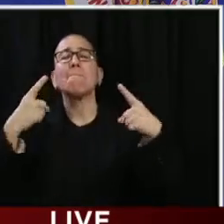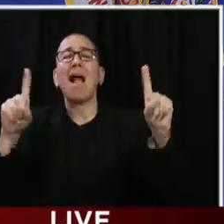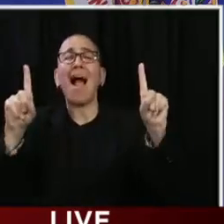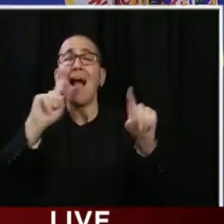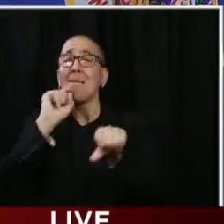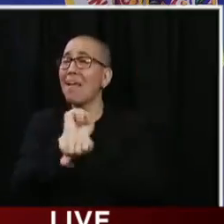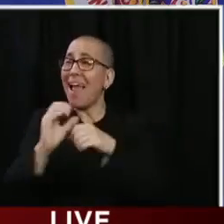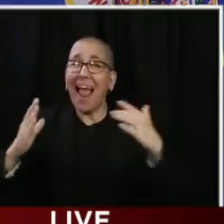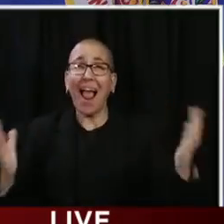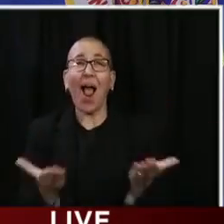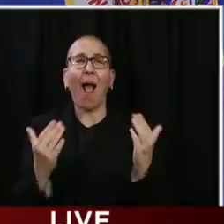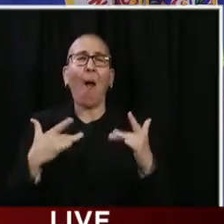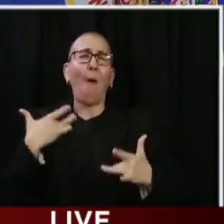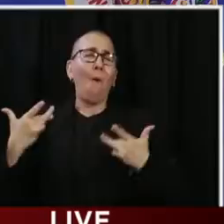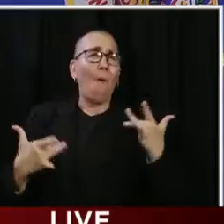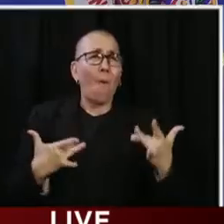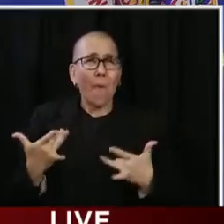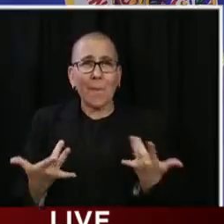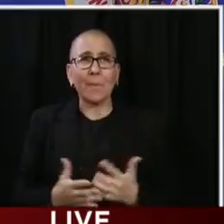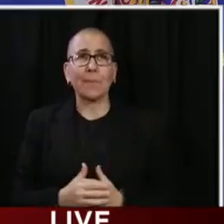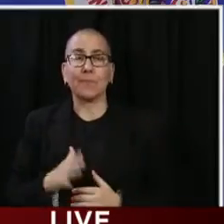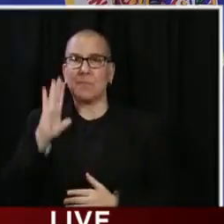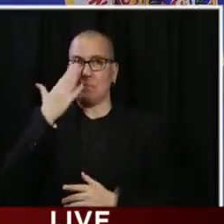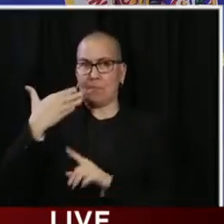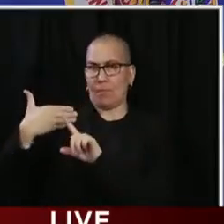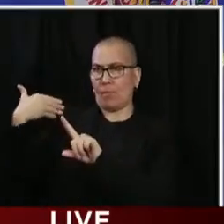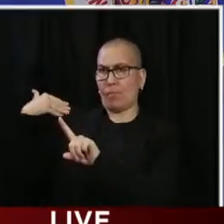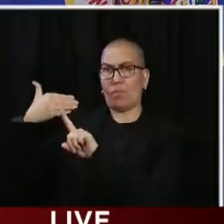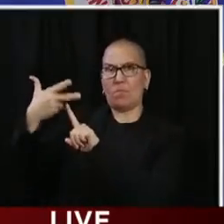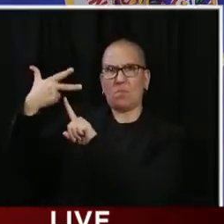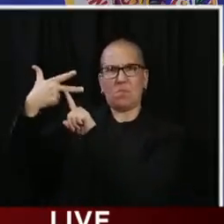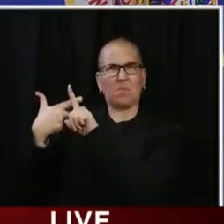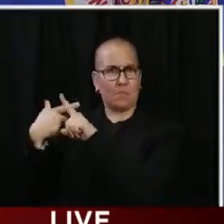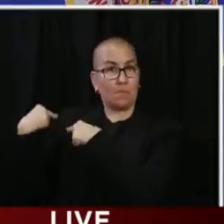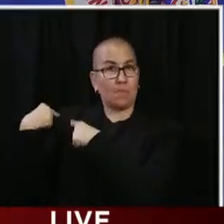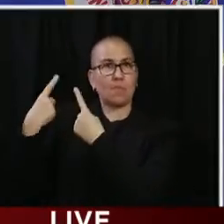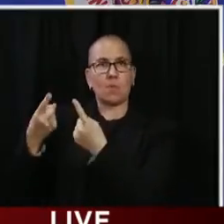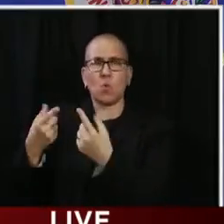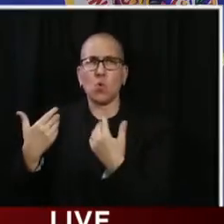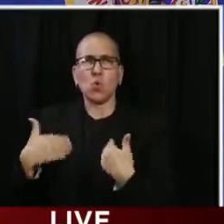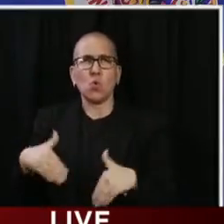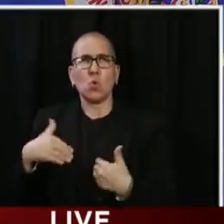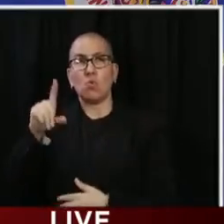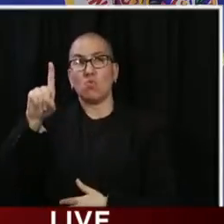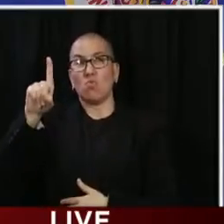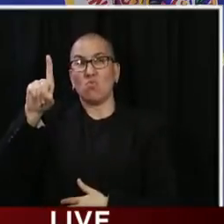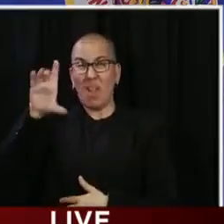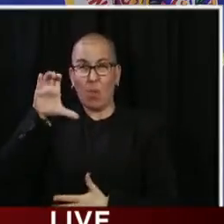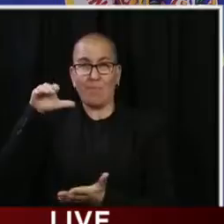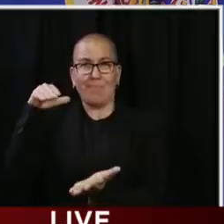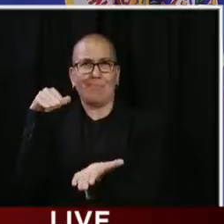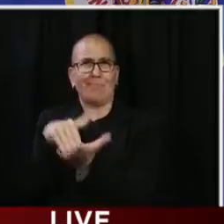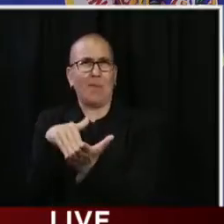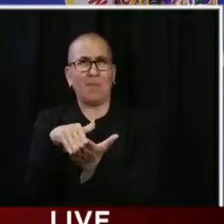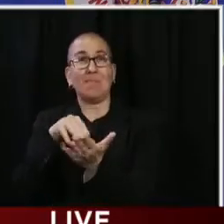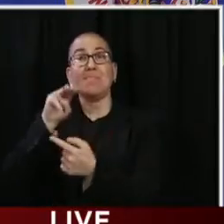past 3 months, by the end of this month, 100,000 of our fellow Americans will have died to